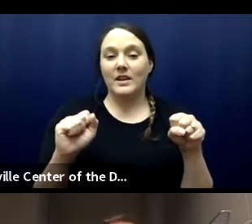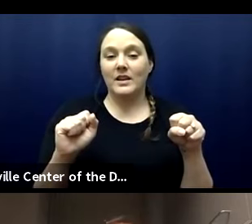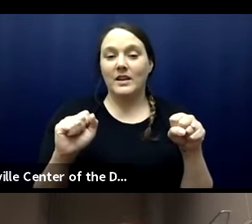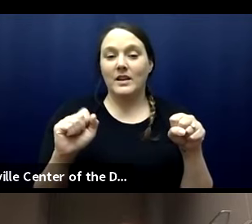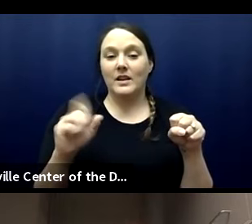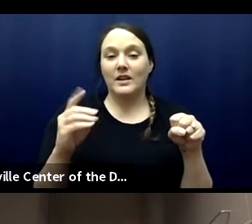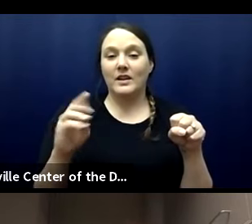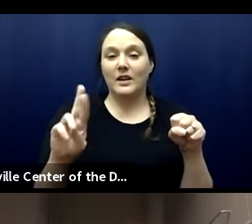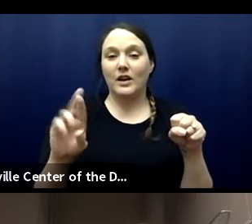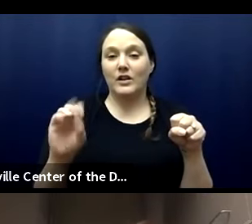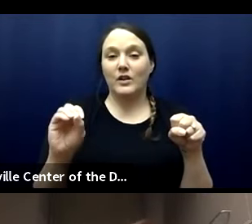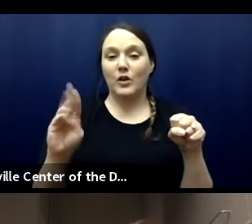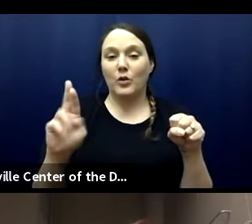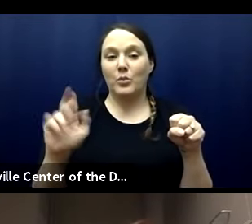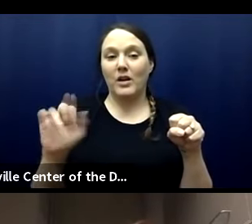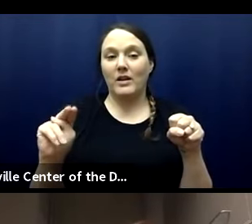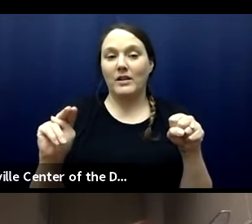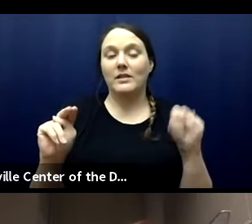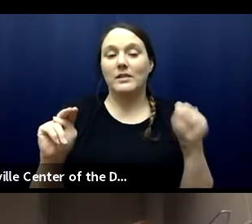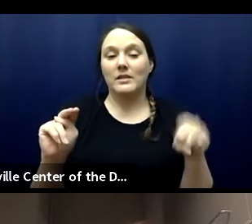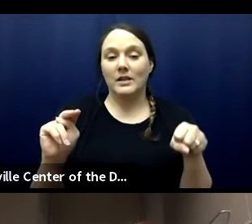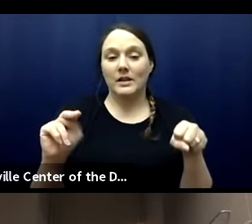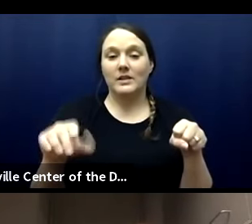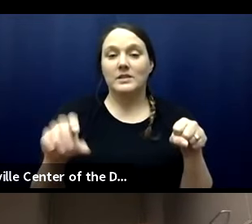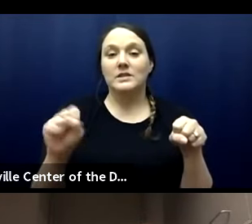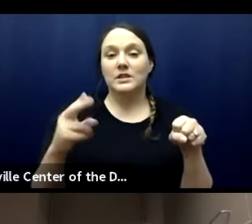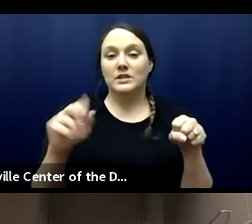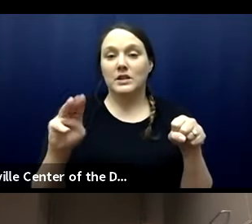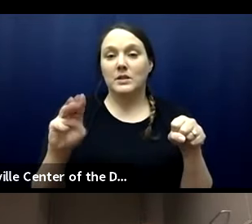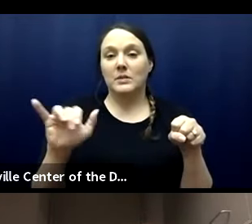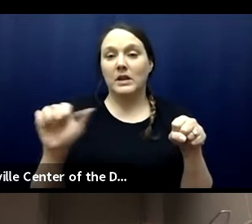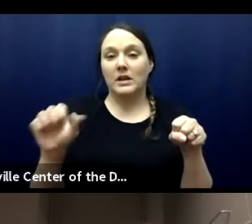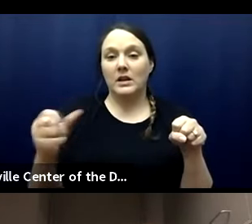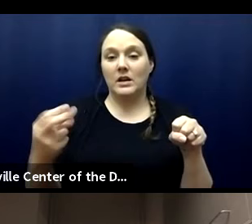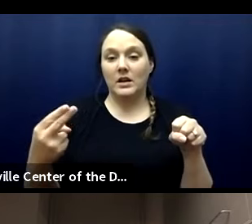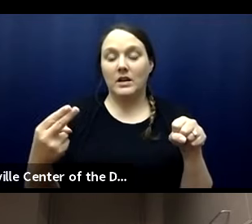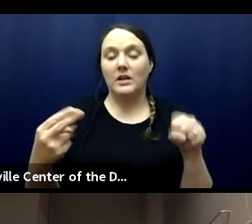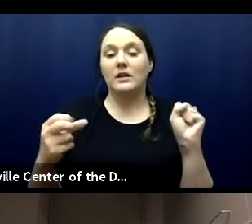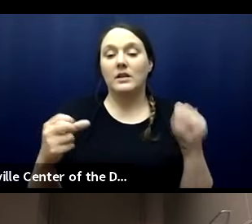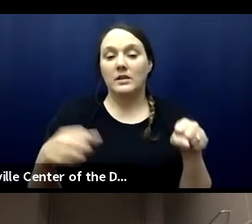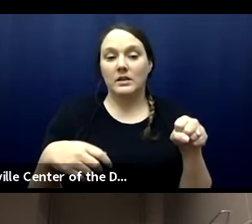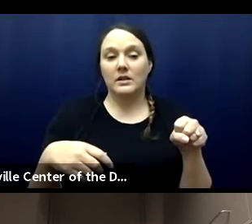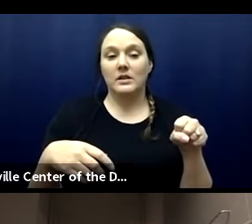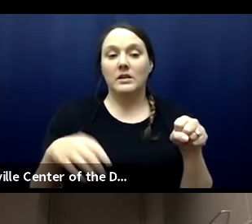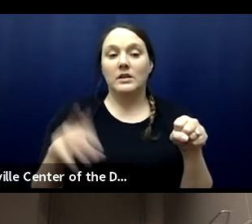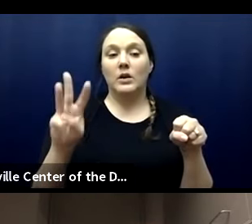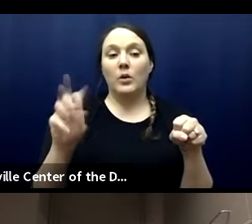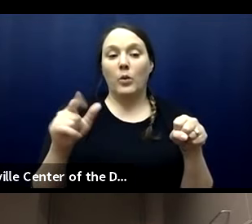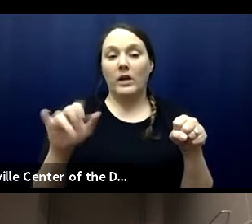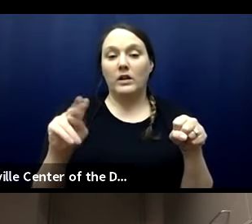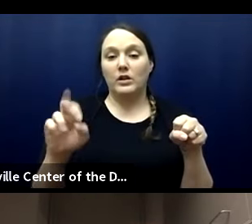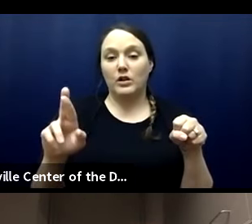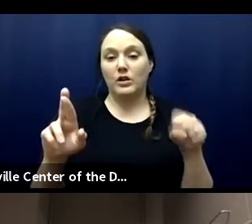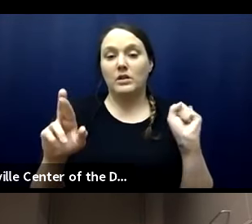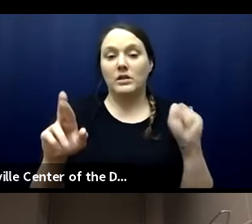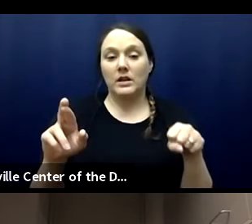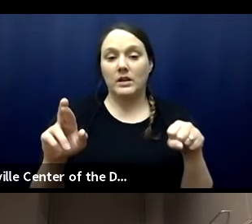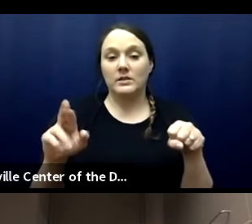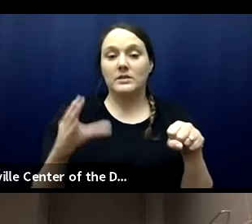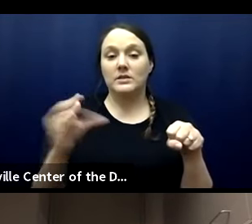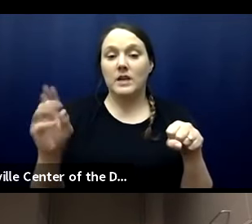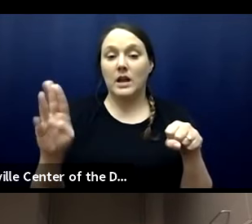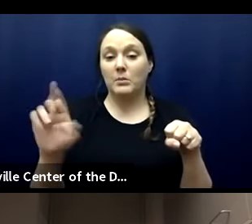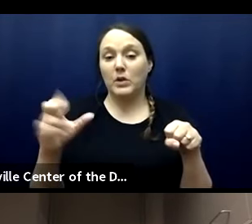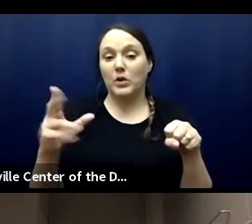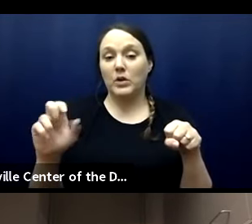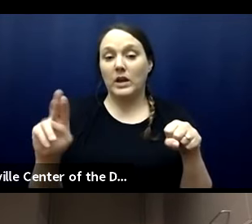Dr. O'Brien. Yes. Dr. Shamia. Yes. Ms. Wagner. Yes. And Dr.